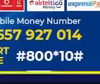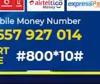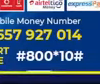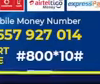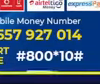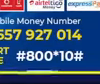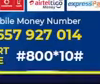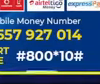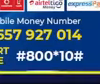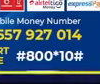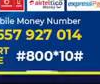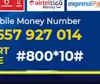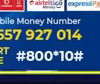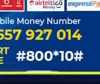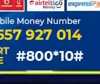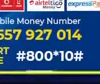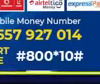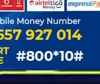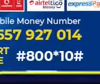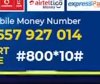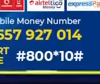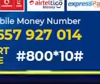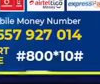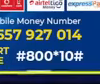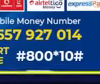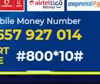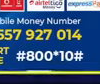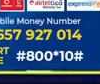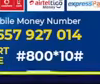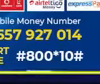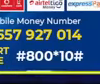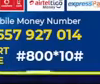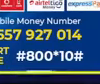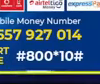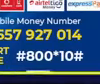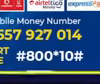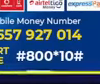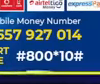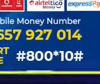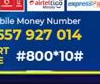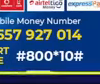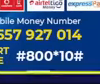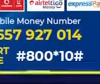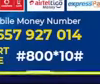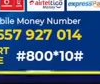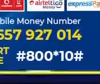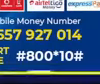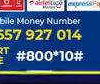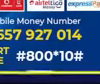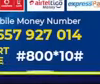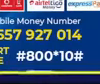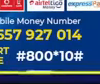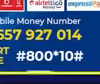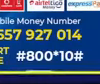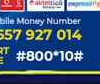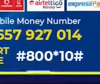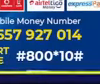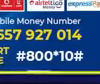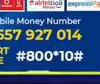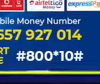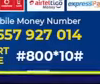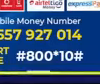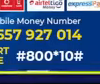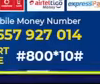holding and women holding the veils represent some of the intercessory team in this ministry. May I please request that